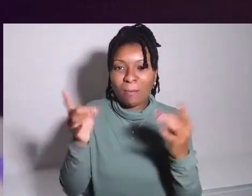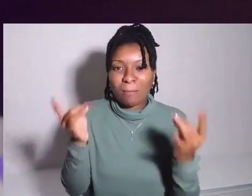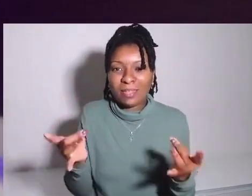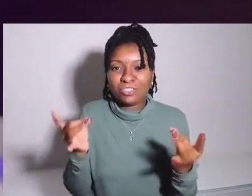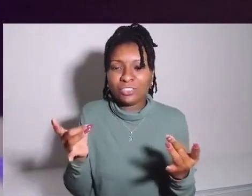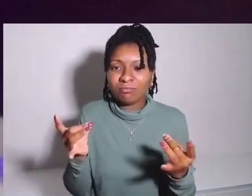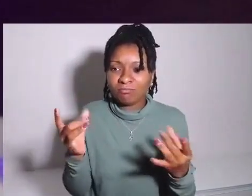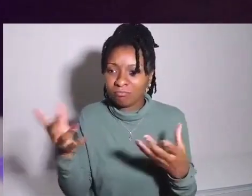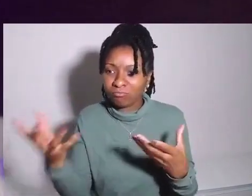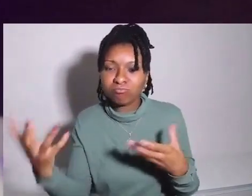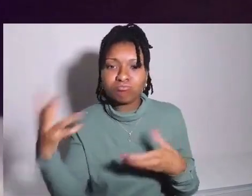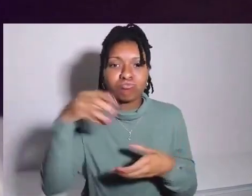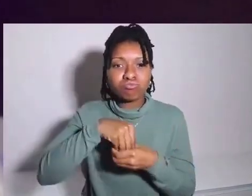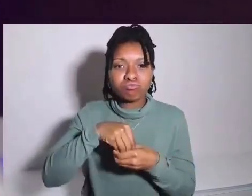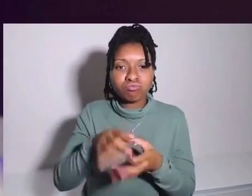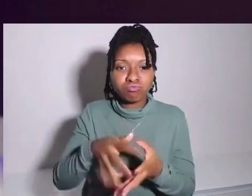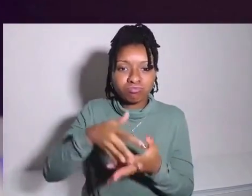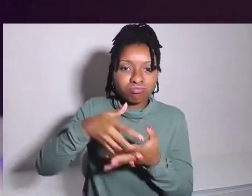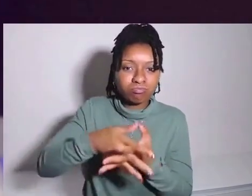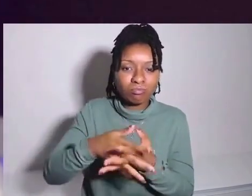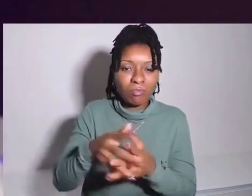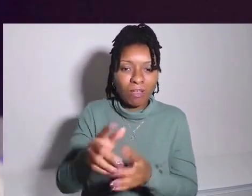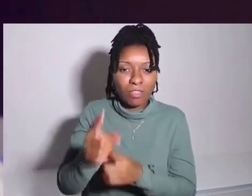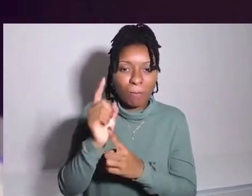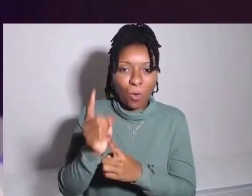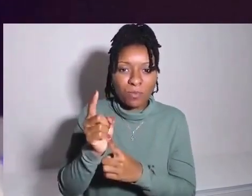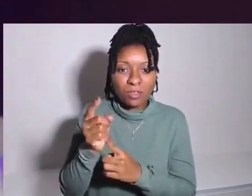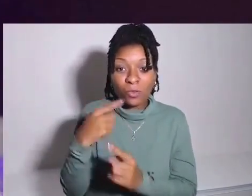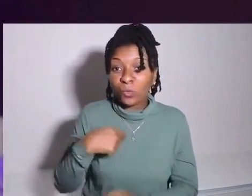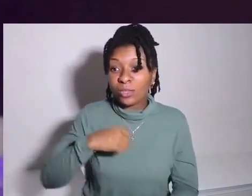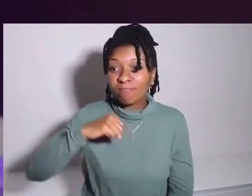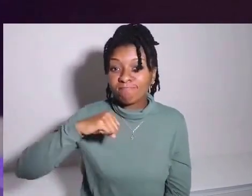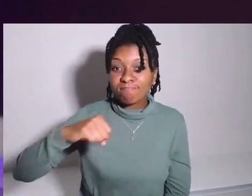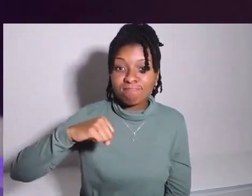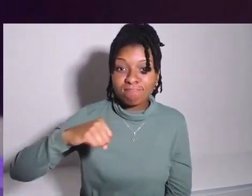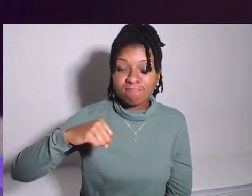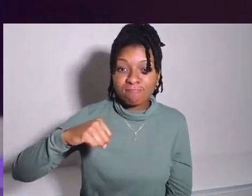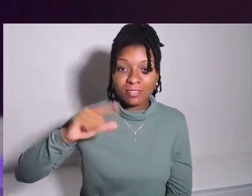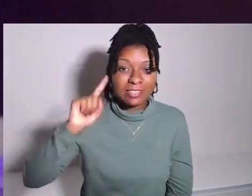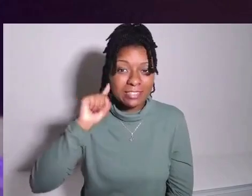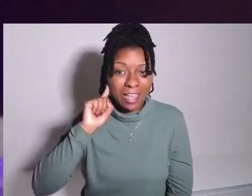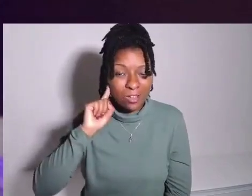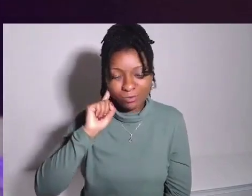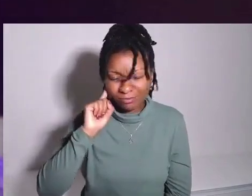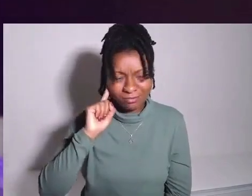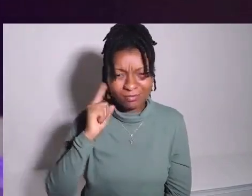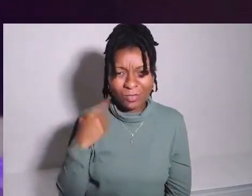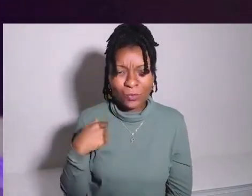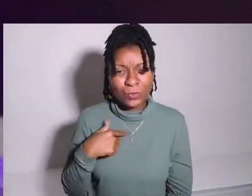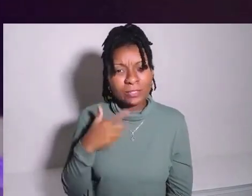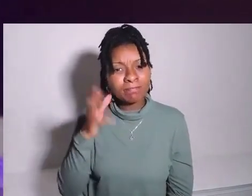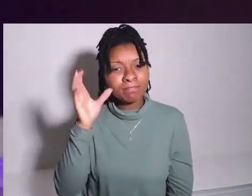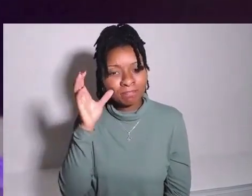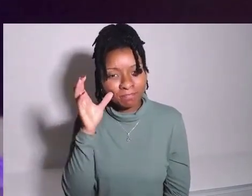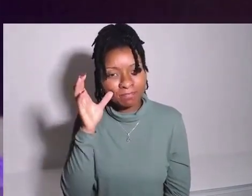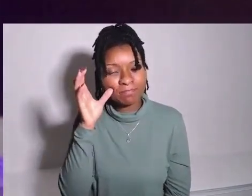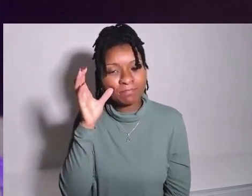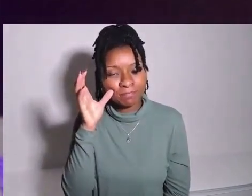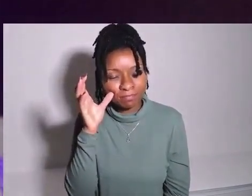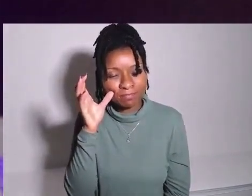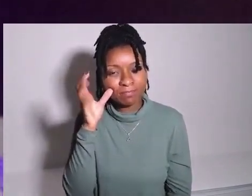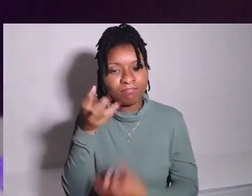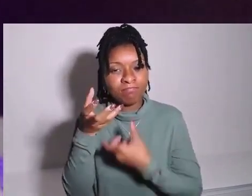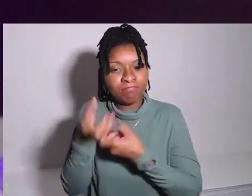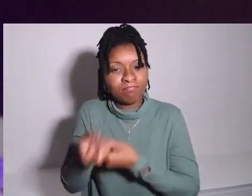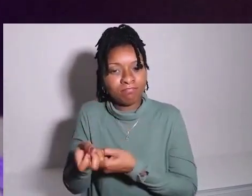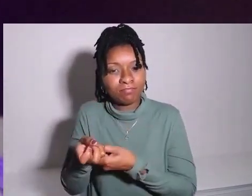becomes part of the moment. So we don't resist the sounds. Again, we lean into what I invite you to lean into, which